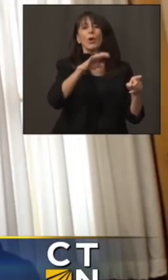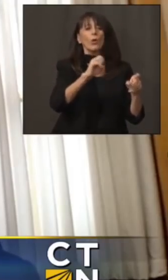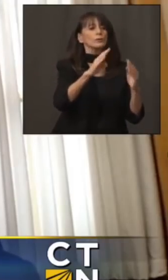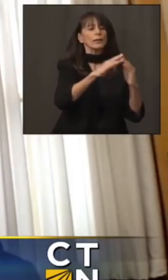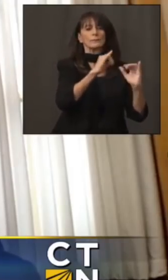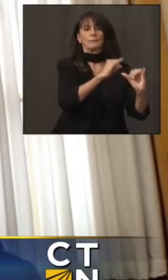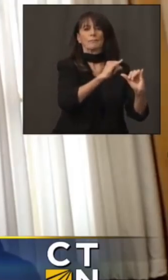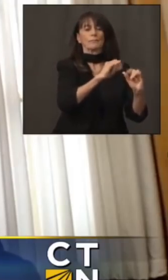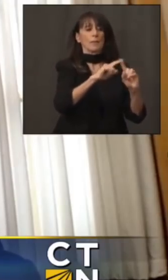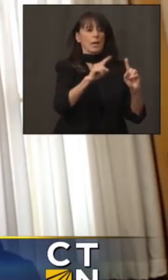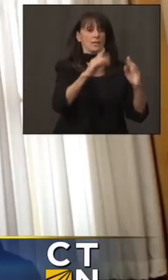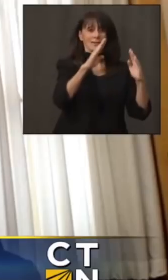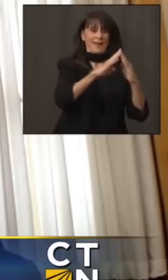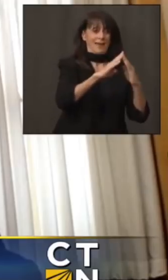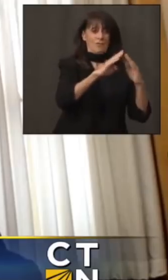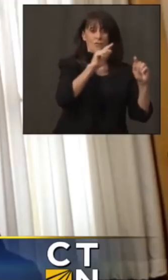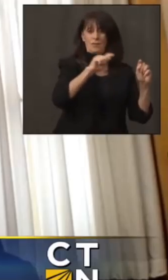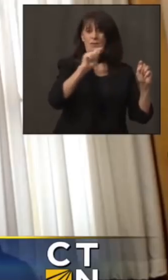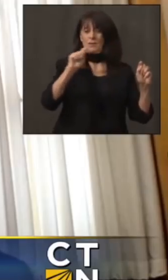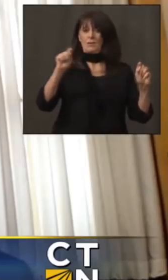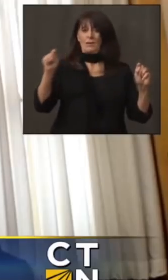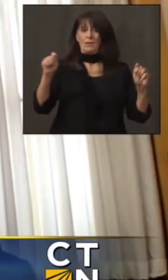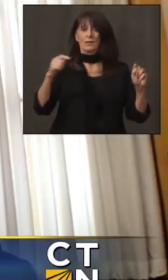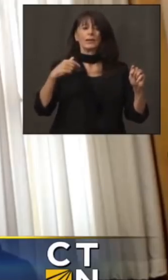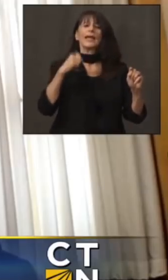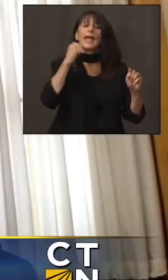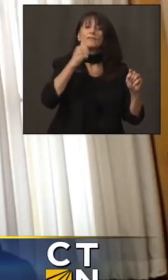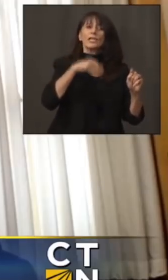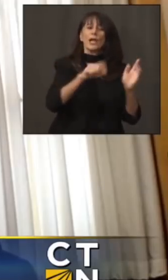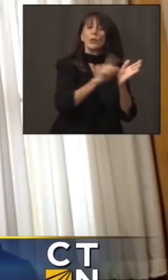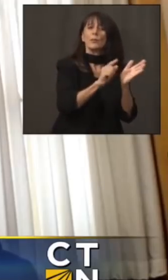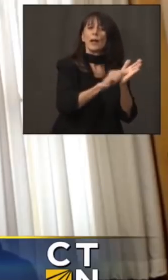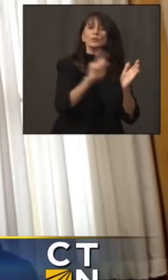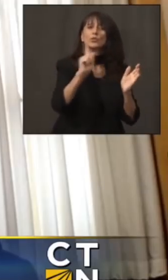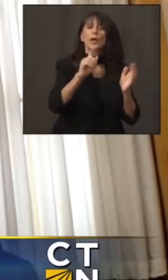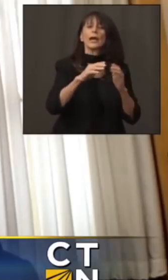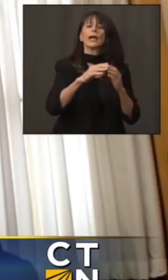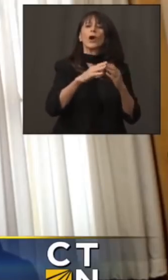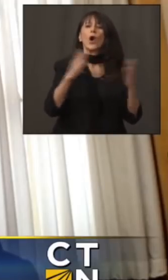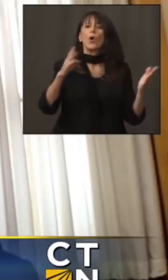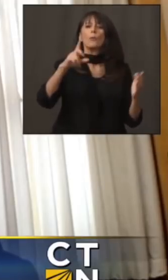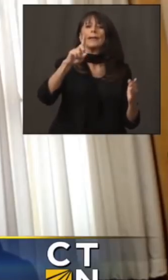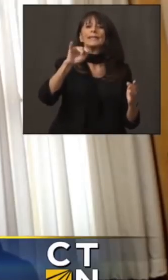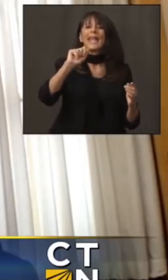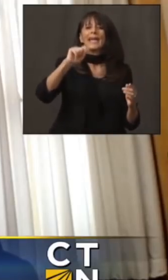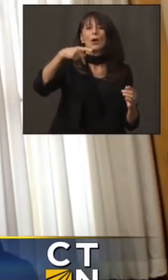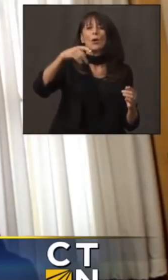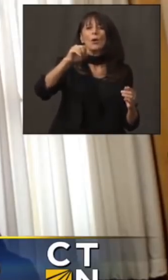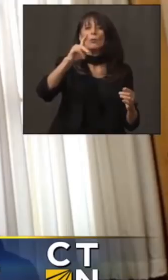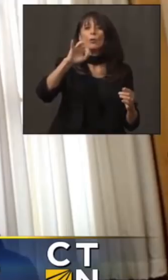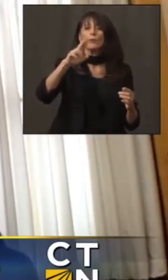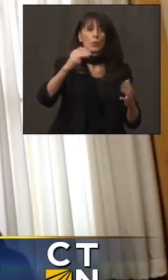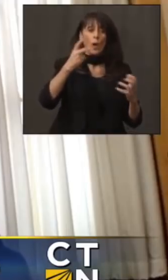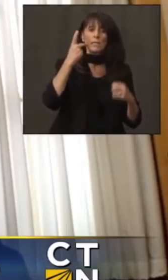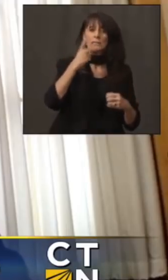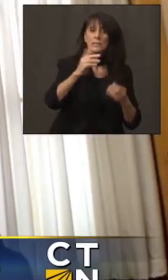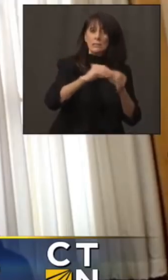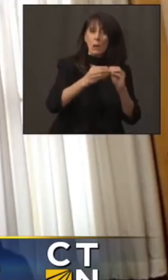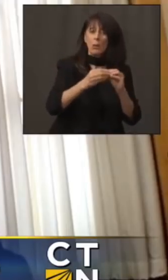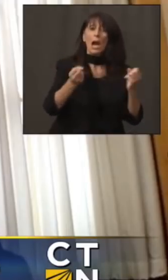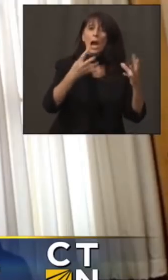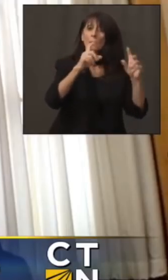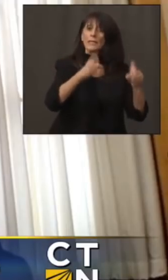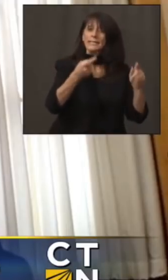least from a town perspective, we actually publish that data daily on the open data portal. So anyone who would like to see that positivity rate, both number of